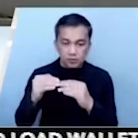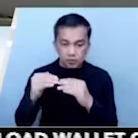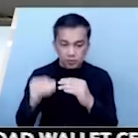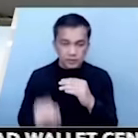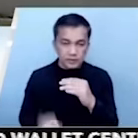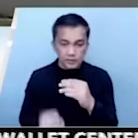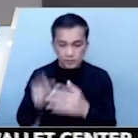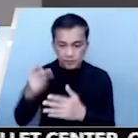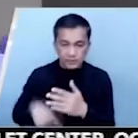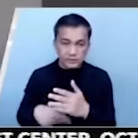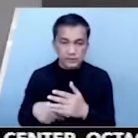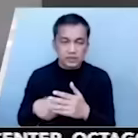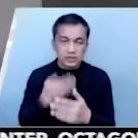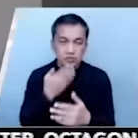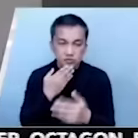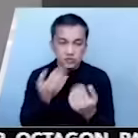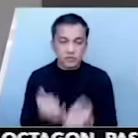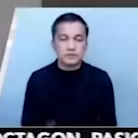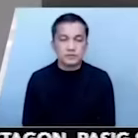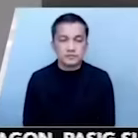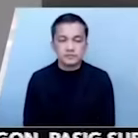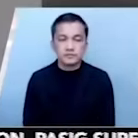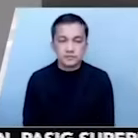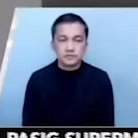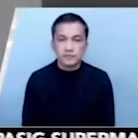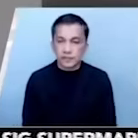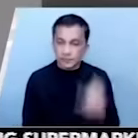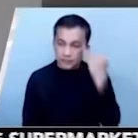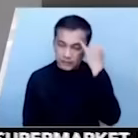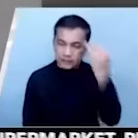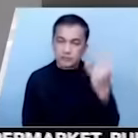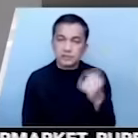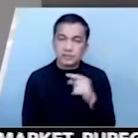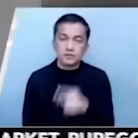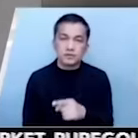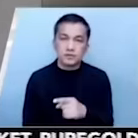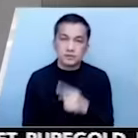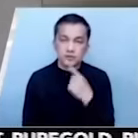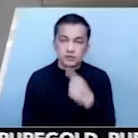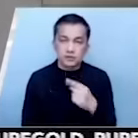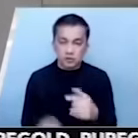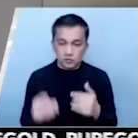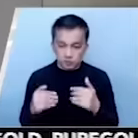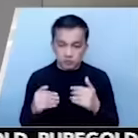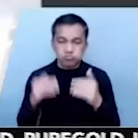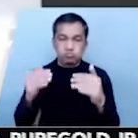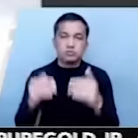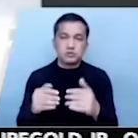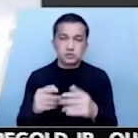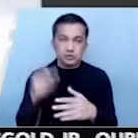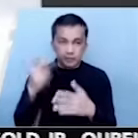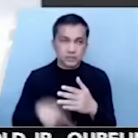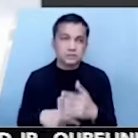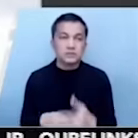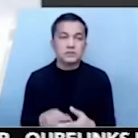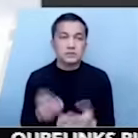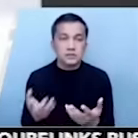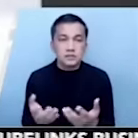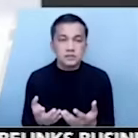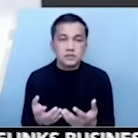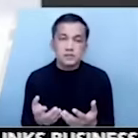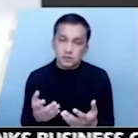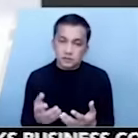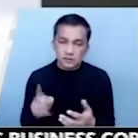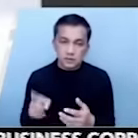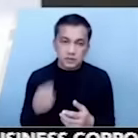asukal ngayon. The idea behind that is to prop up the mill gate prices, which recently